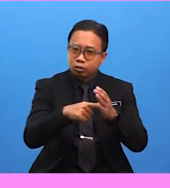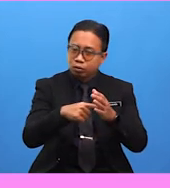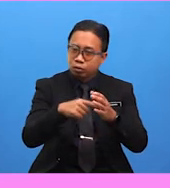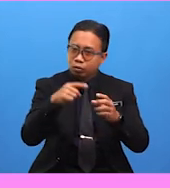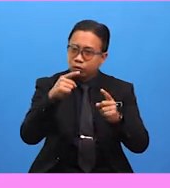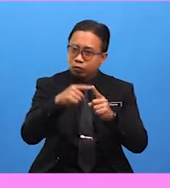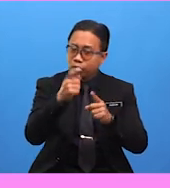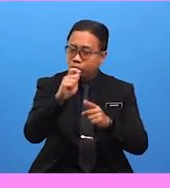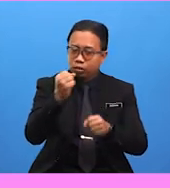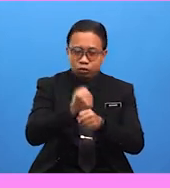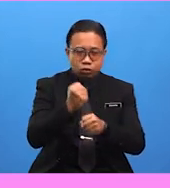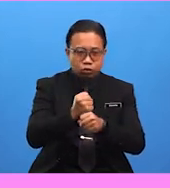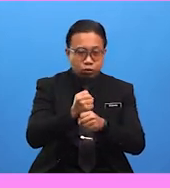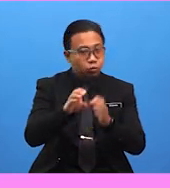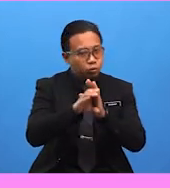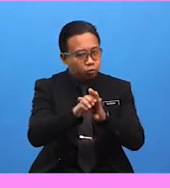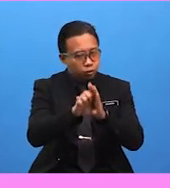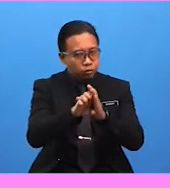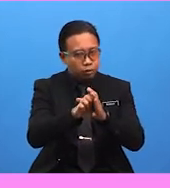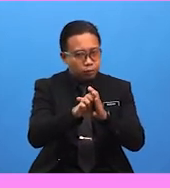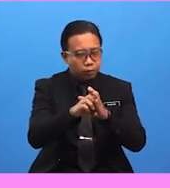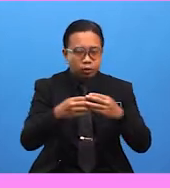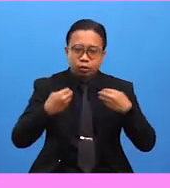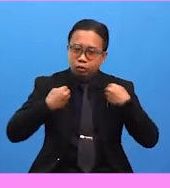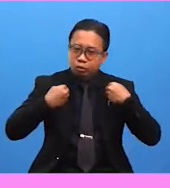sales as the personality is